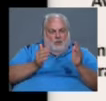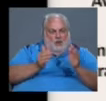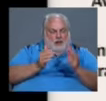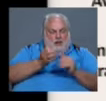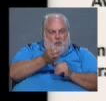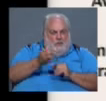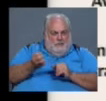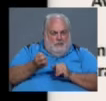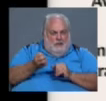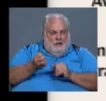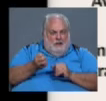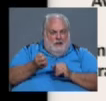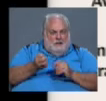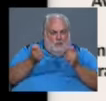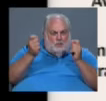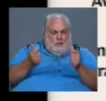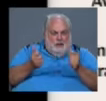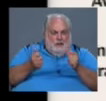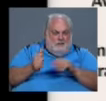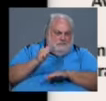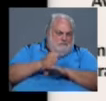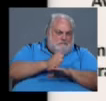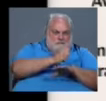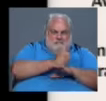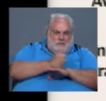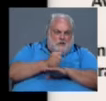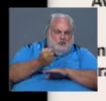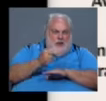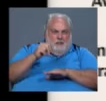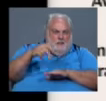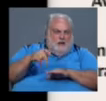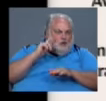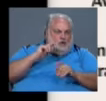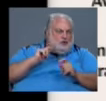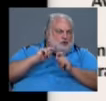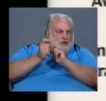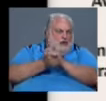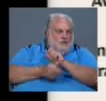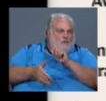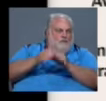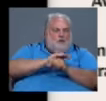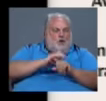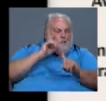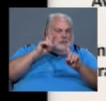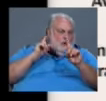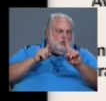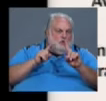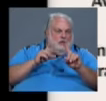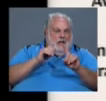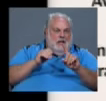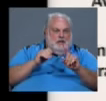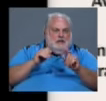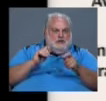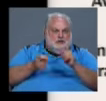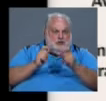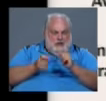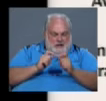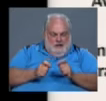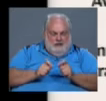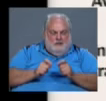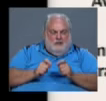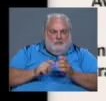can be rapidly installed onto the ship that gives us the primary mission capability and augments the core mission systems of the